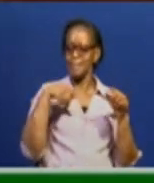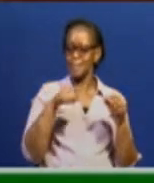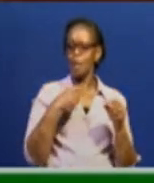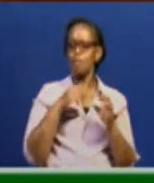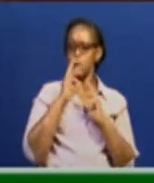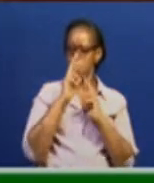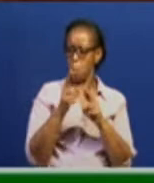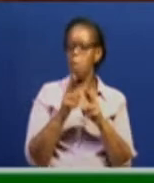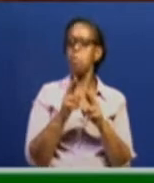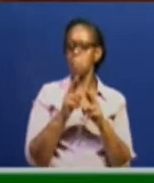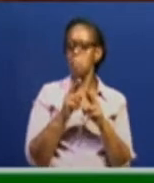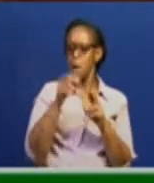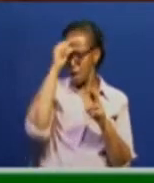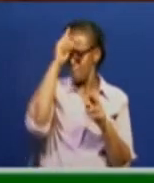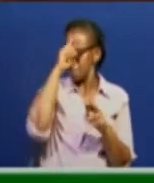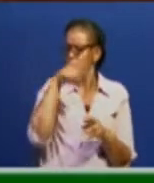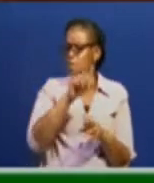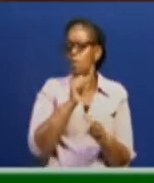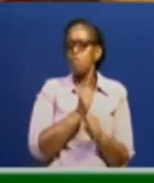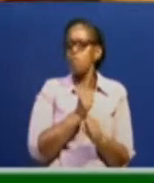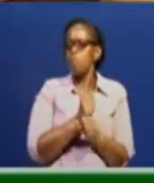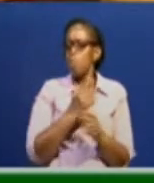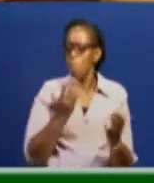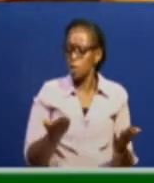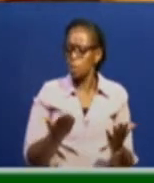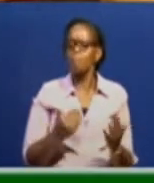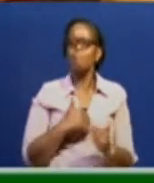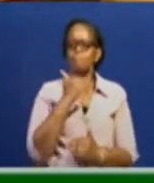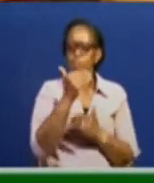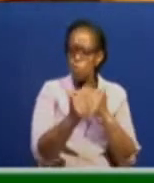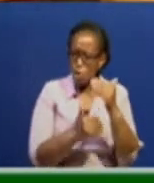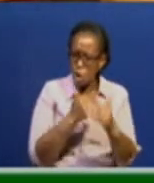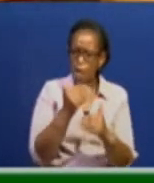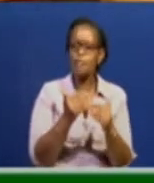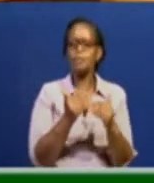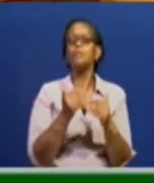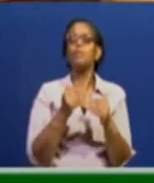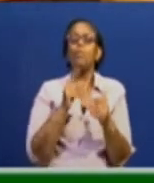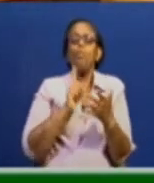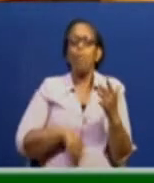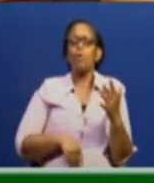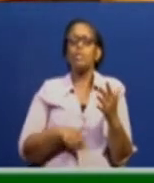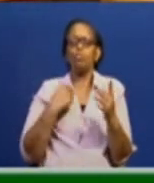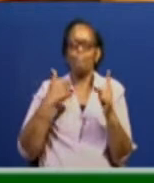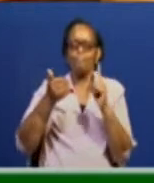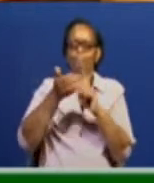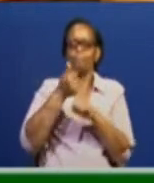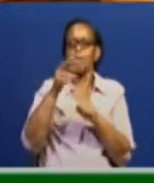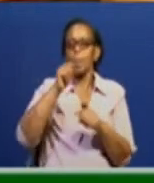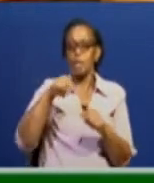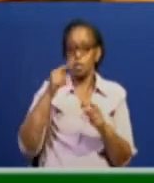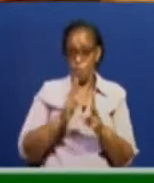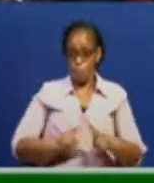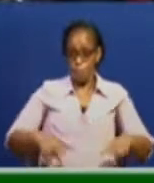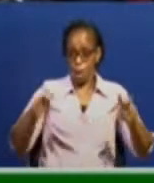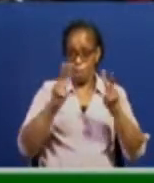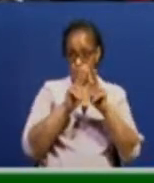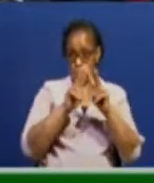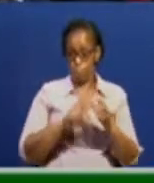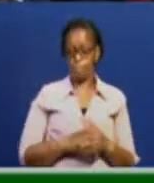nation on measures taken and progress achieved in the realization of our national values.